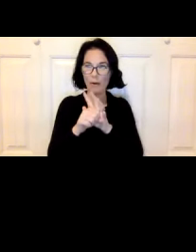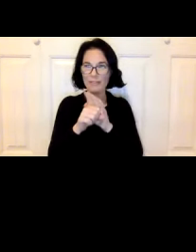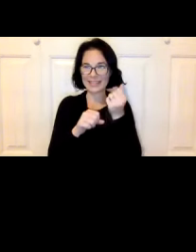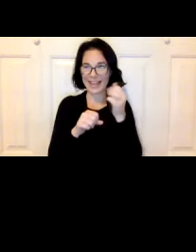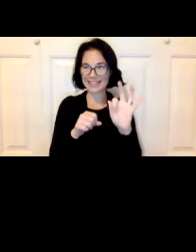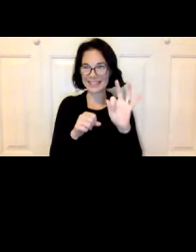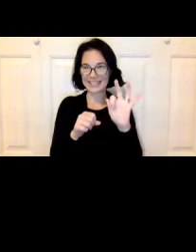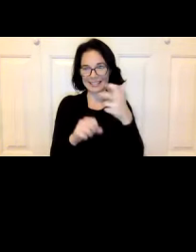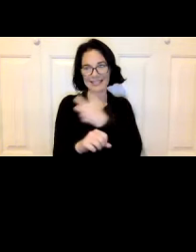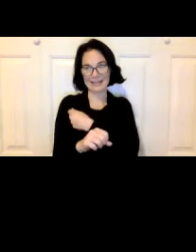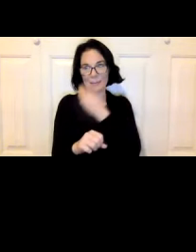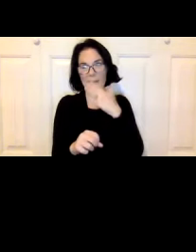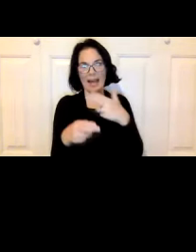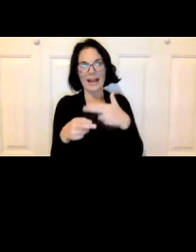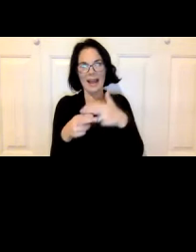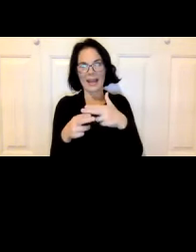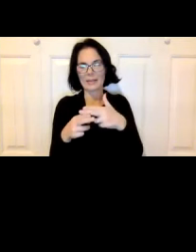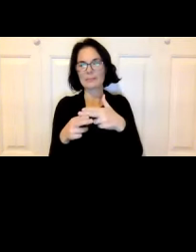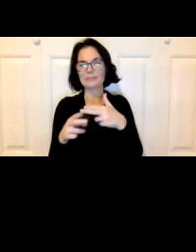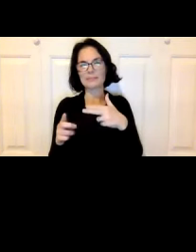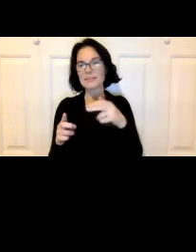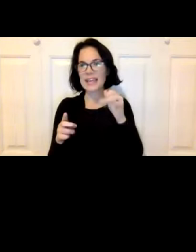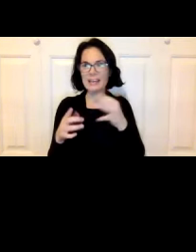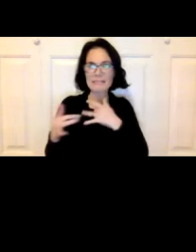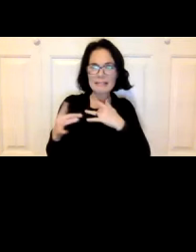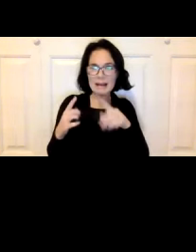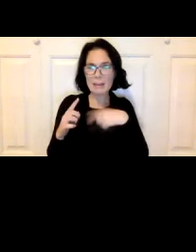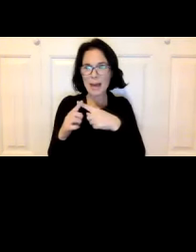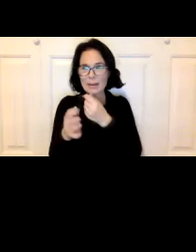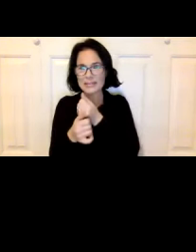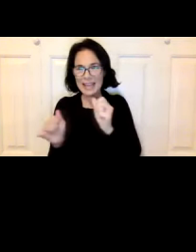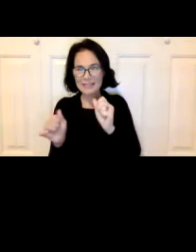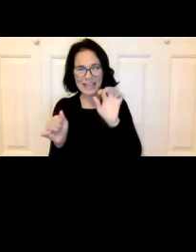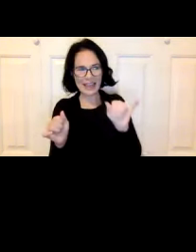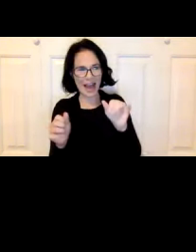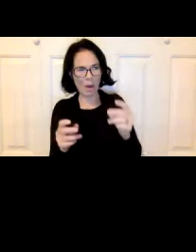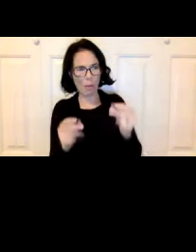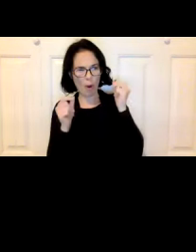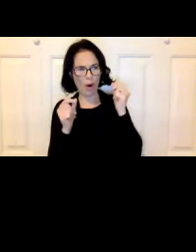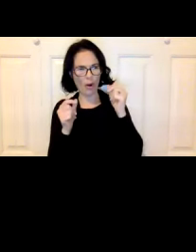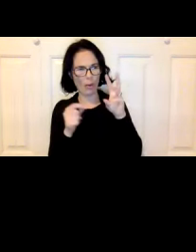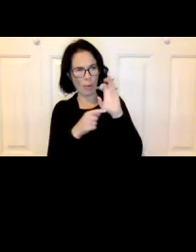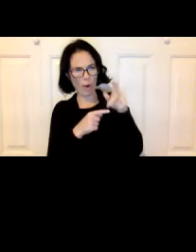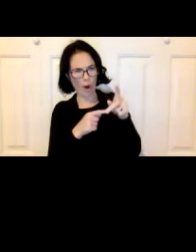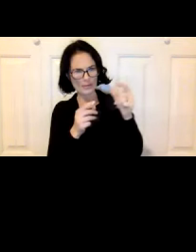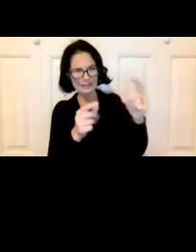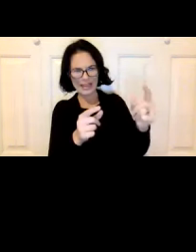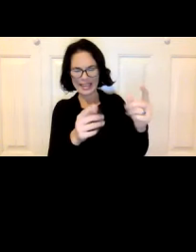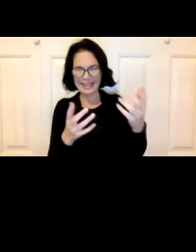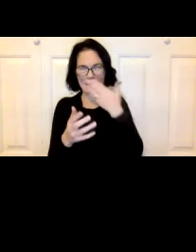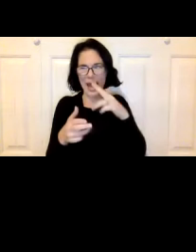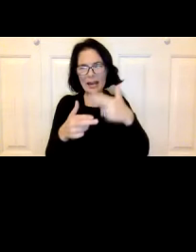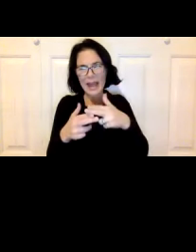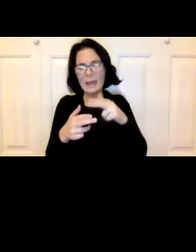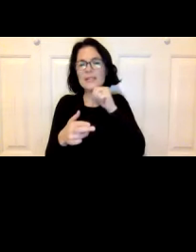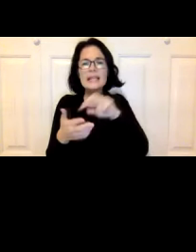vaccine, particularly when people have concerns about safety. But it doesn't mean that any steps are being skipped. And I'll explain